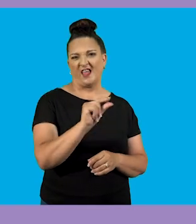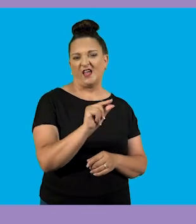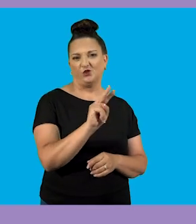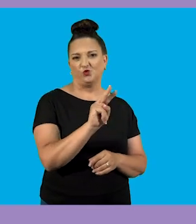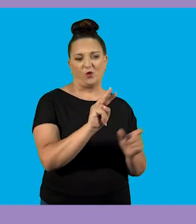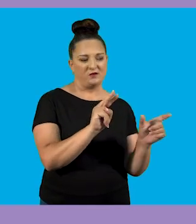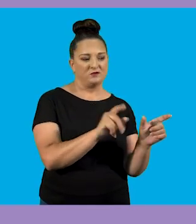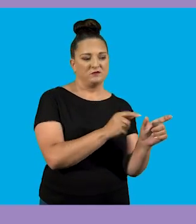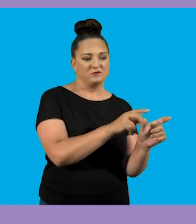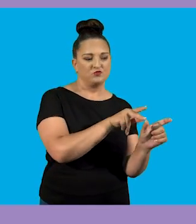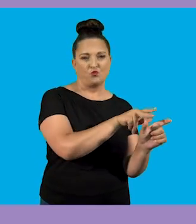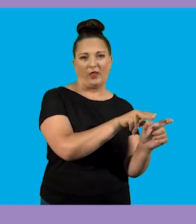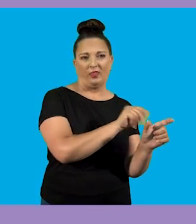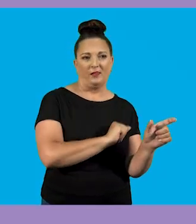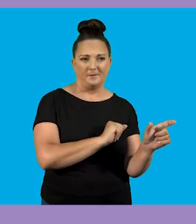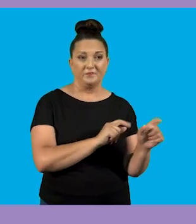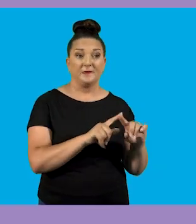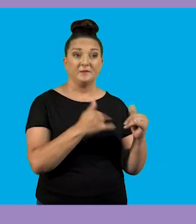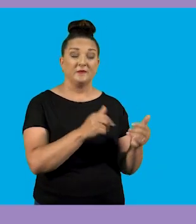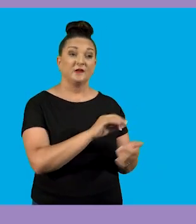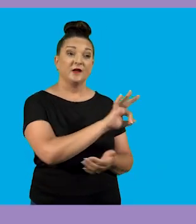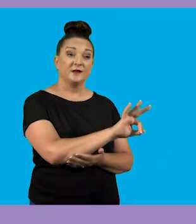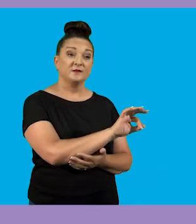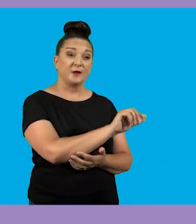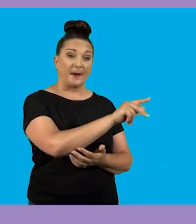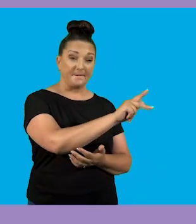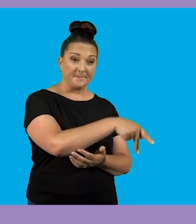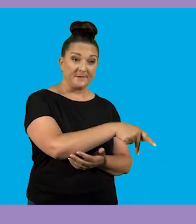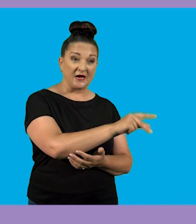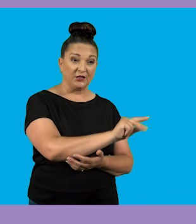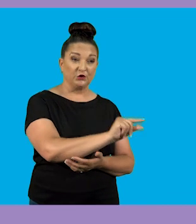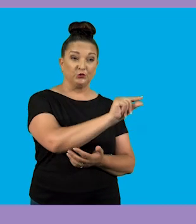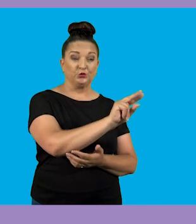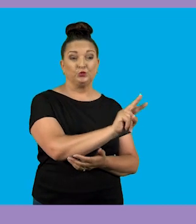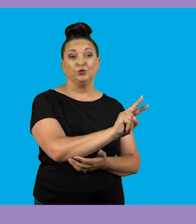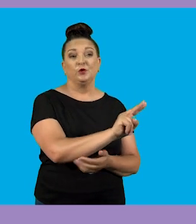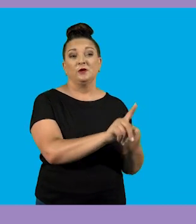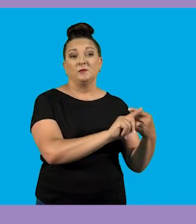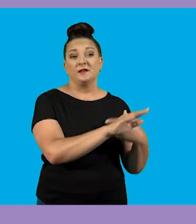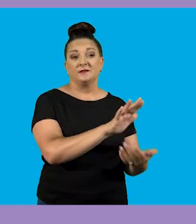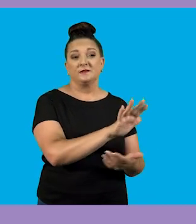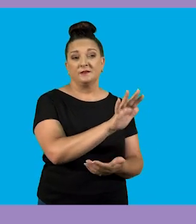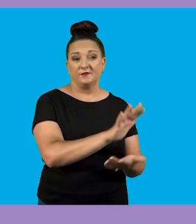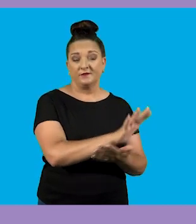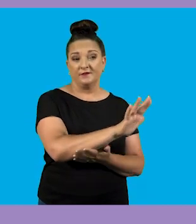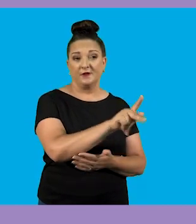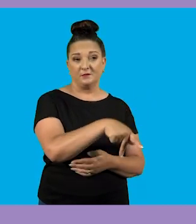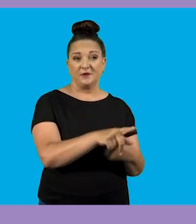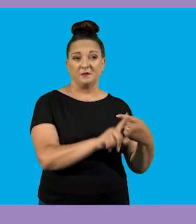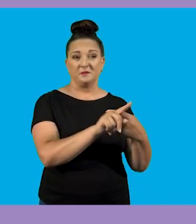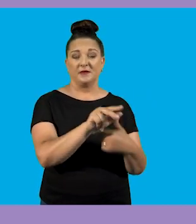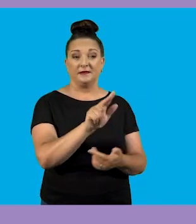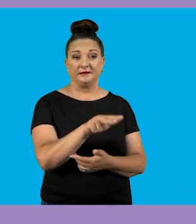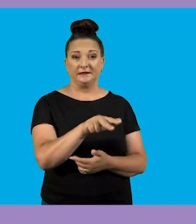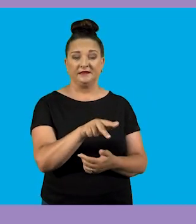3p squared plus 15p plus 18. The common factor there is the 3. And then lastly, we have 5k